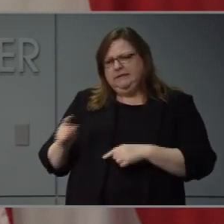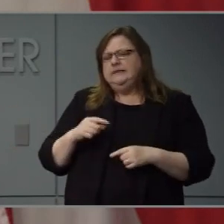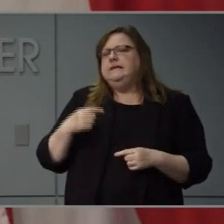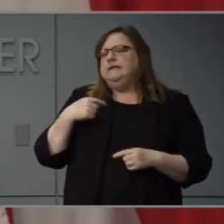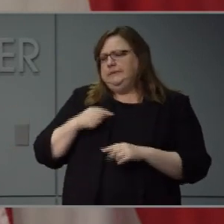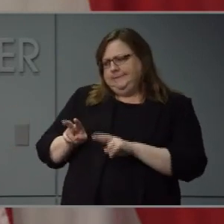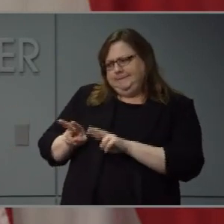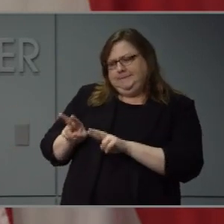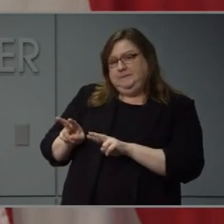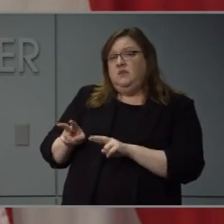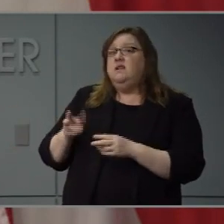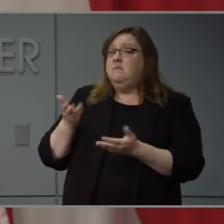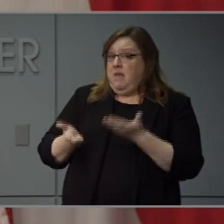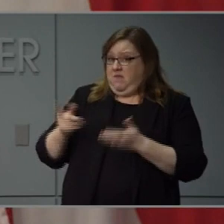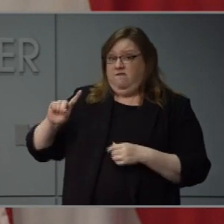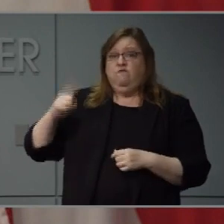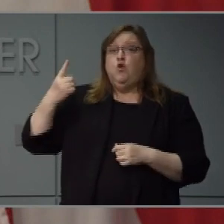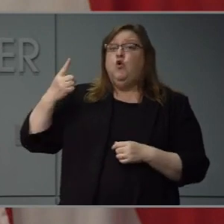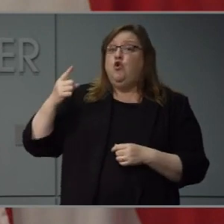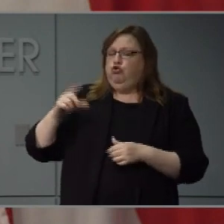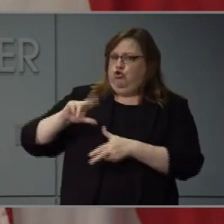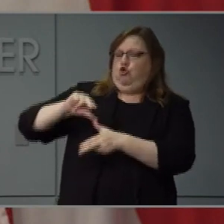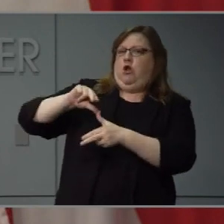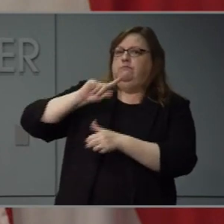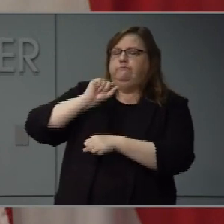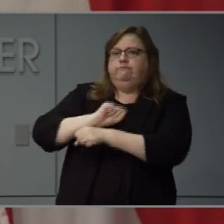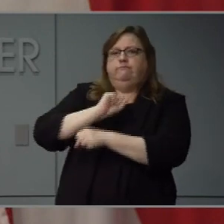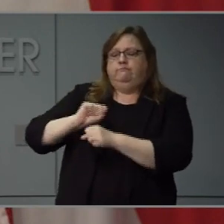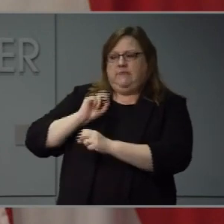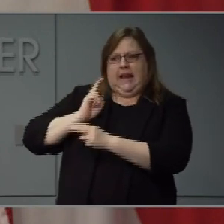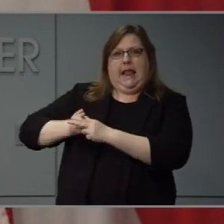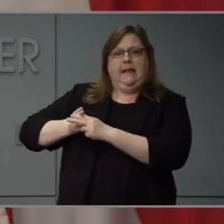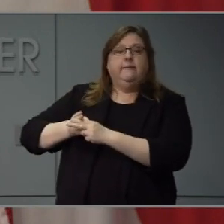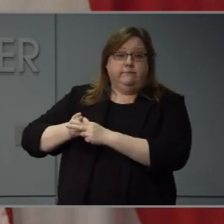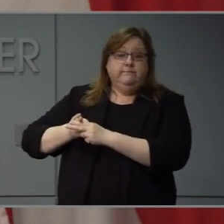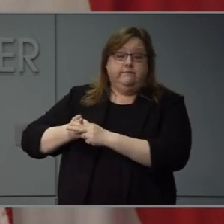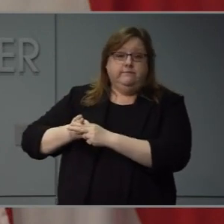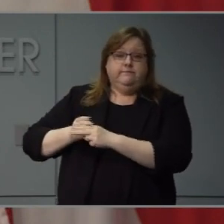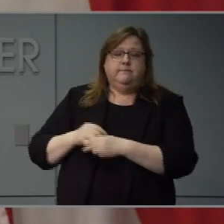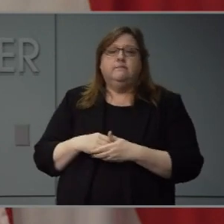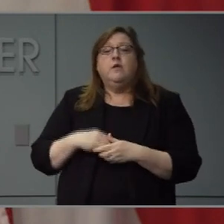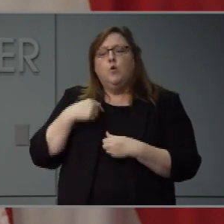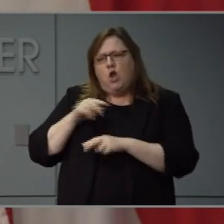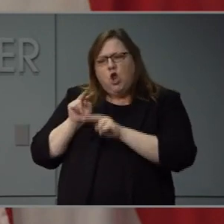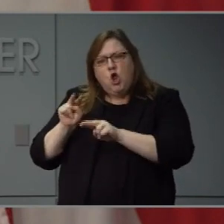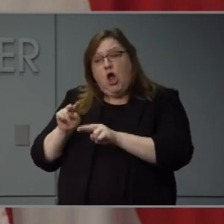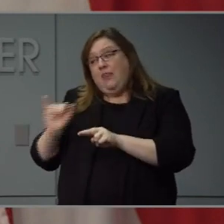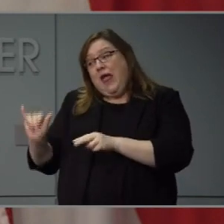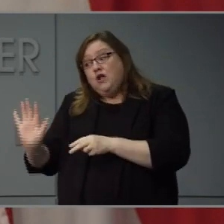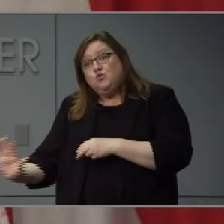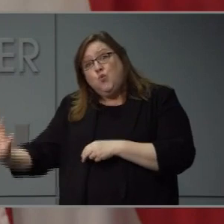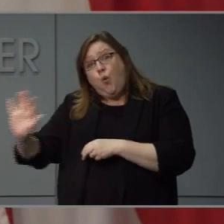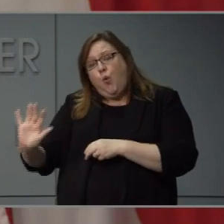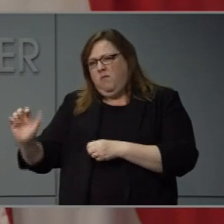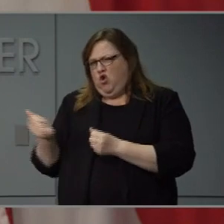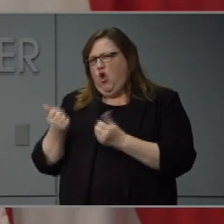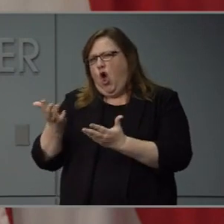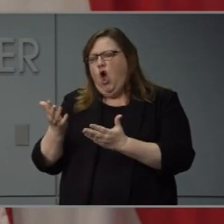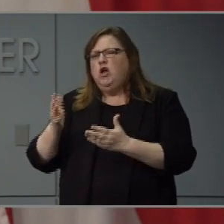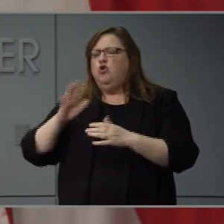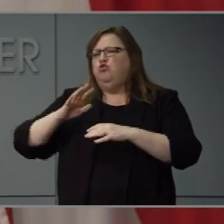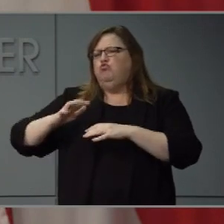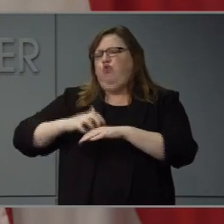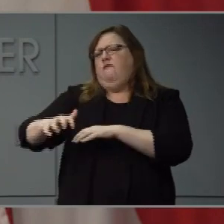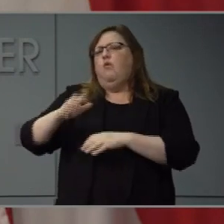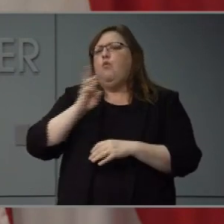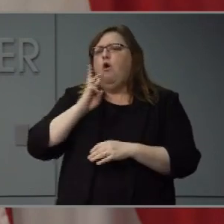time in North Carolina are strong surf and rip currents along the coast early next week, so be careful out there if you're swimming at the